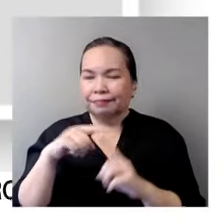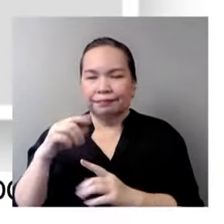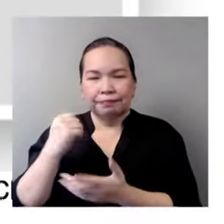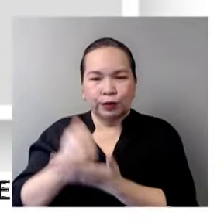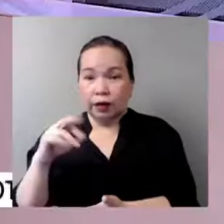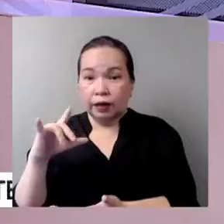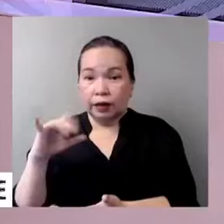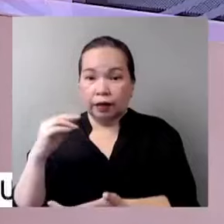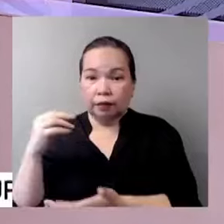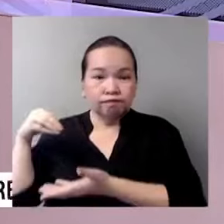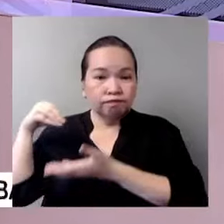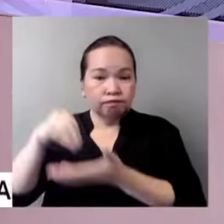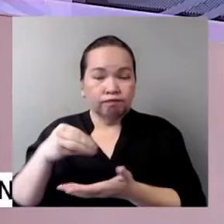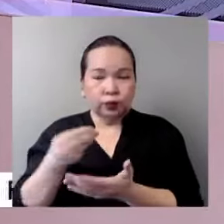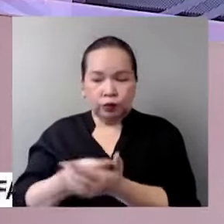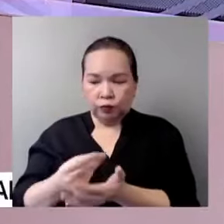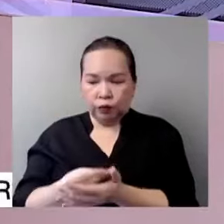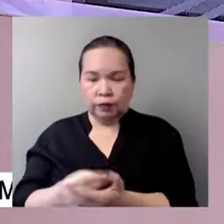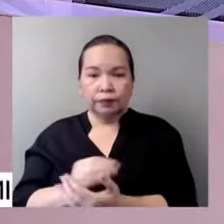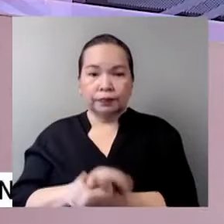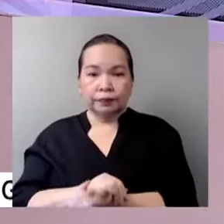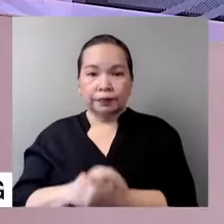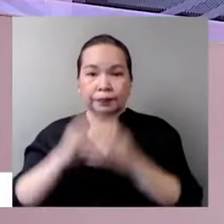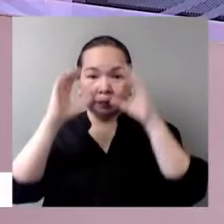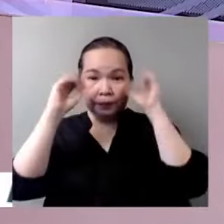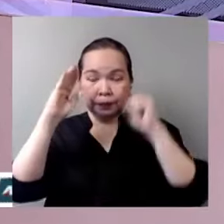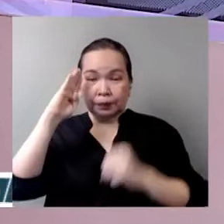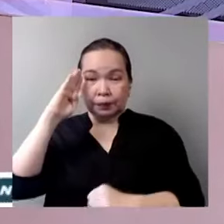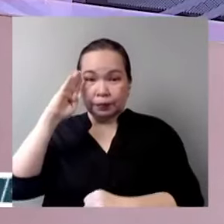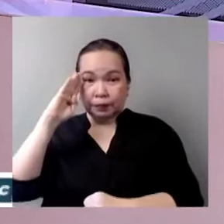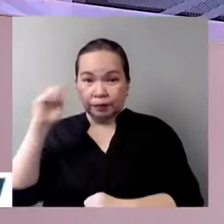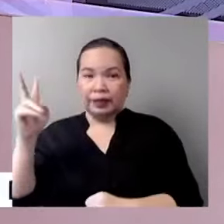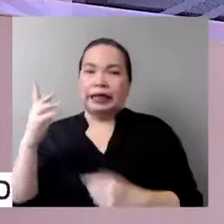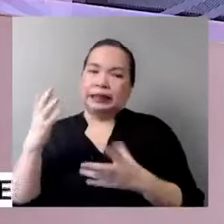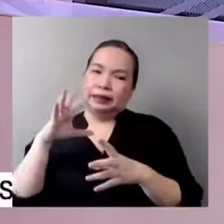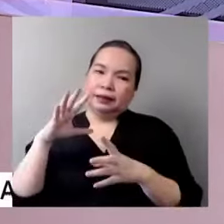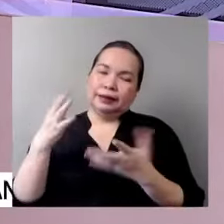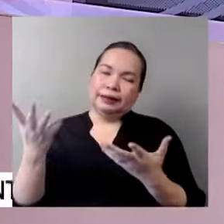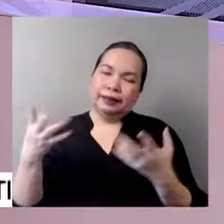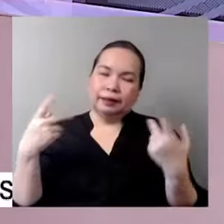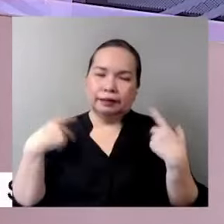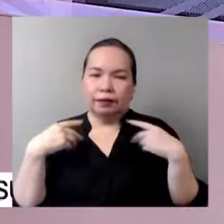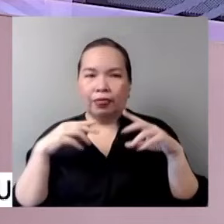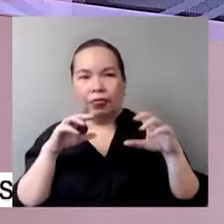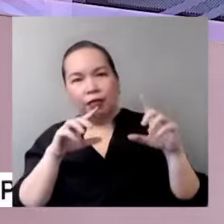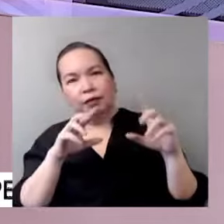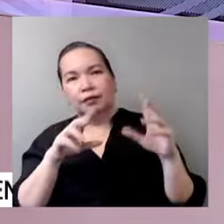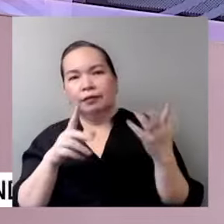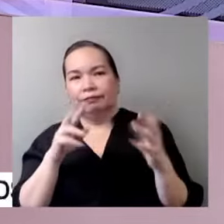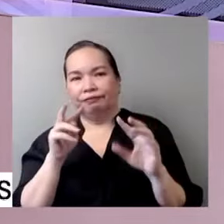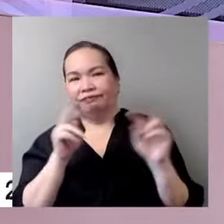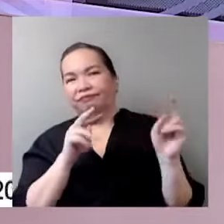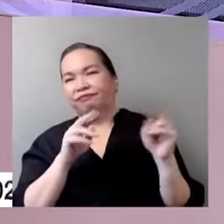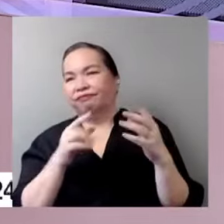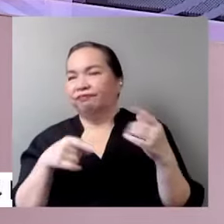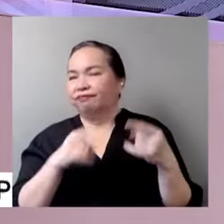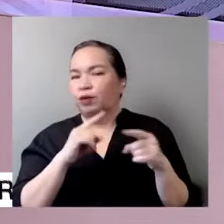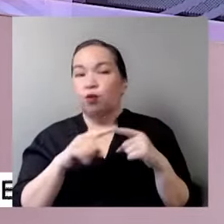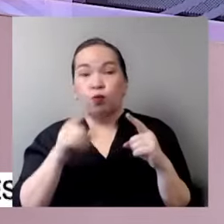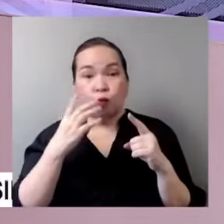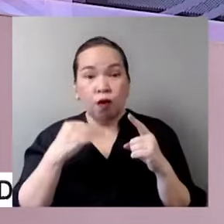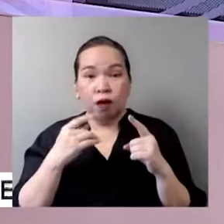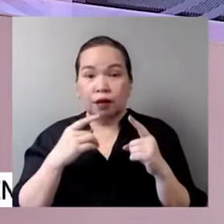Fund. President Marcos drawing flak for using the presidential helicopter to attend a concert by British rock